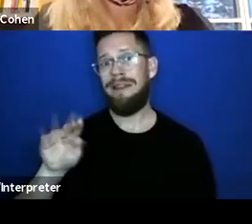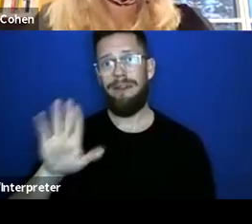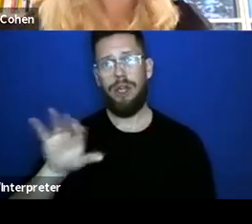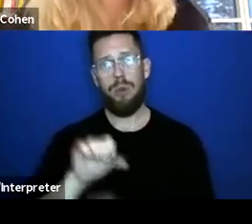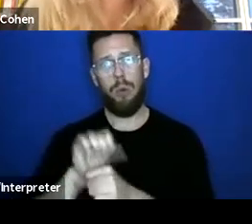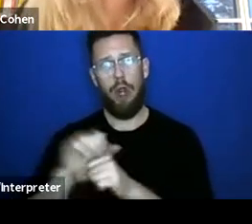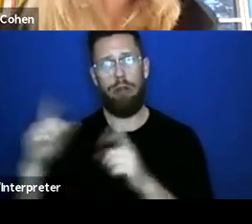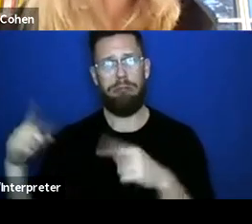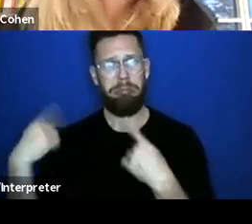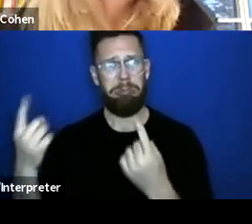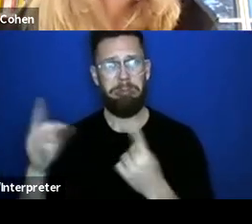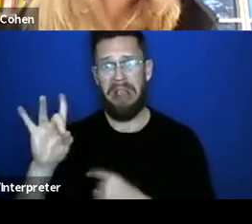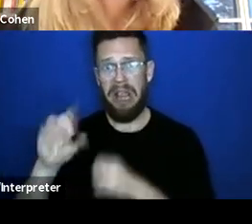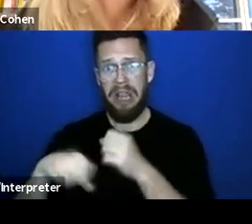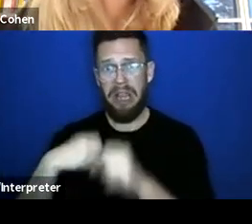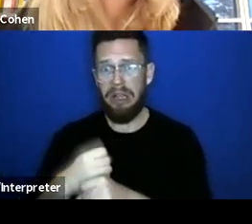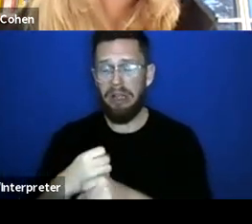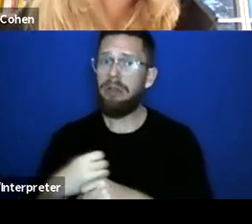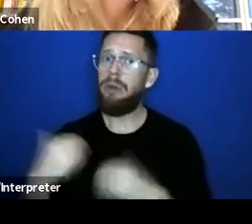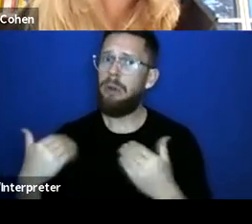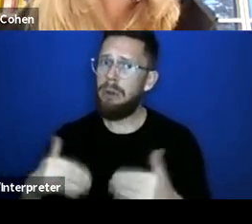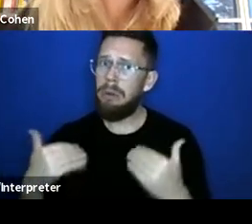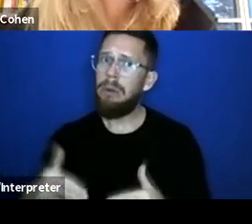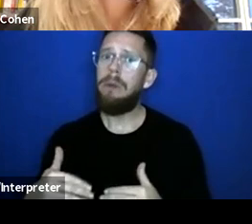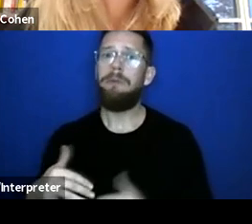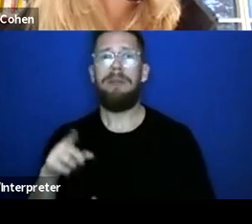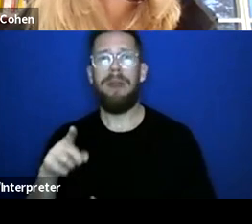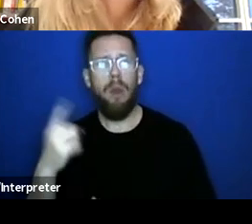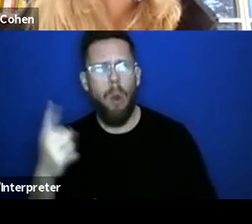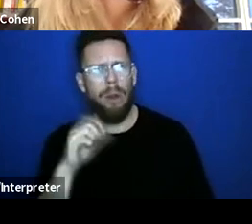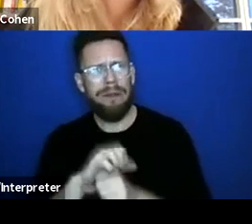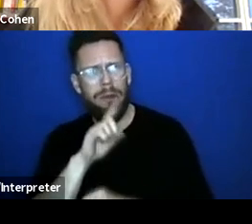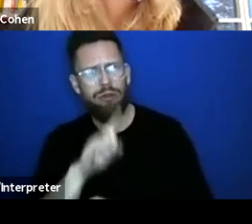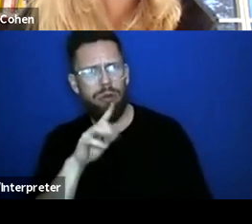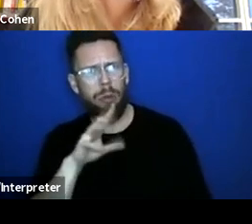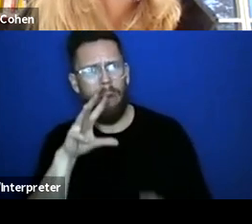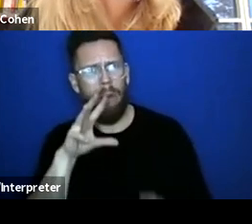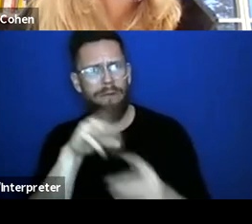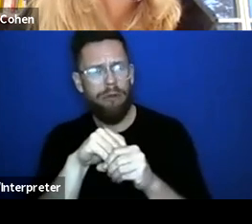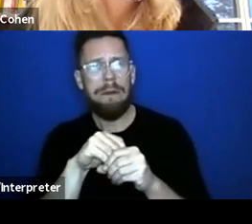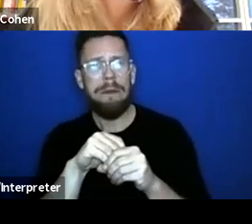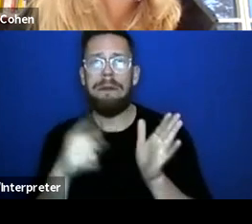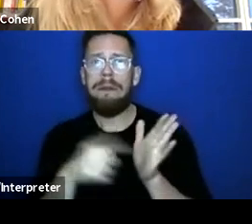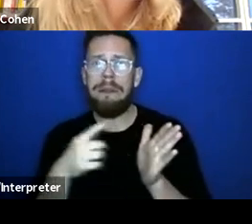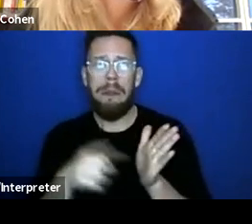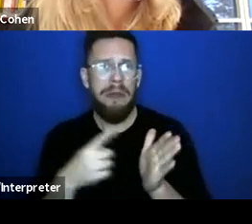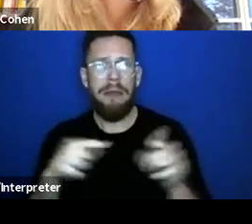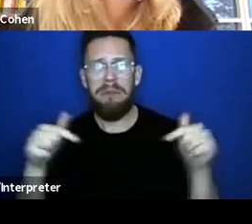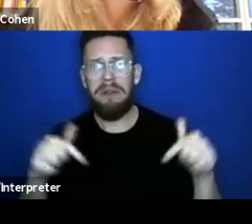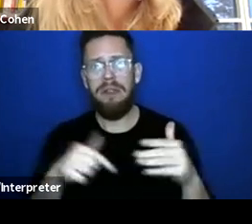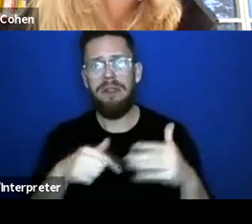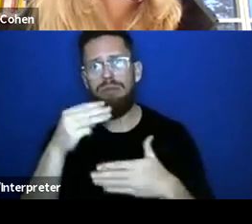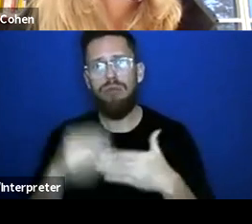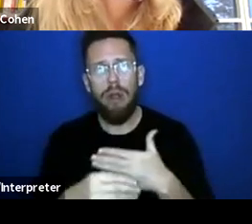here, been the leader at Norton Middle School to make sure that we're always involved. Sometimes there's holes in these Project 351s